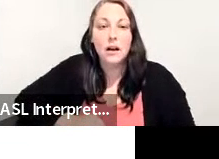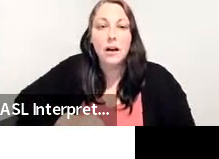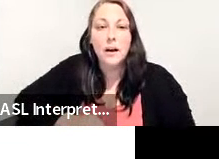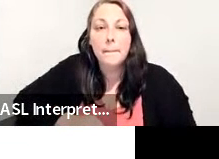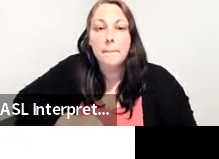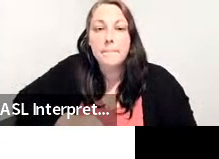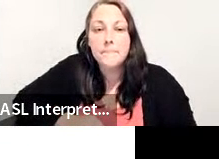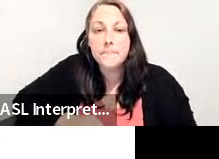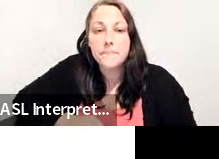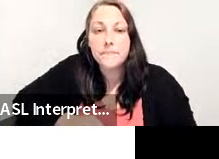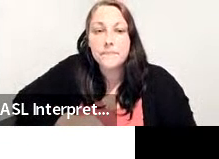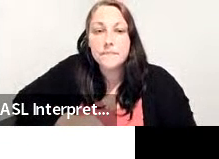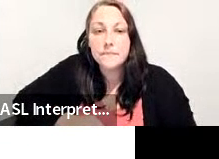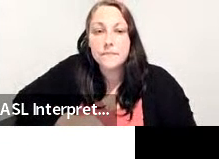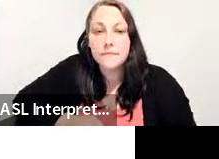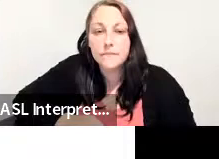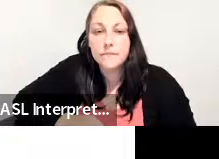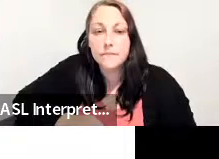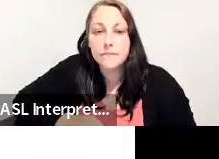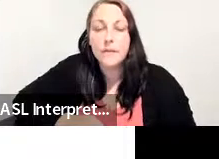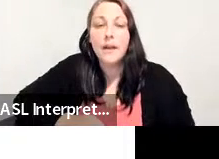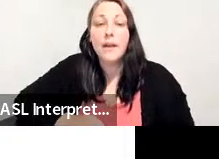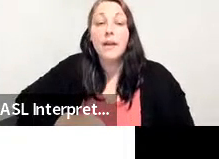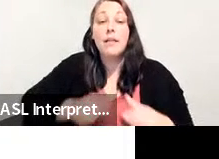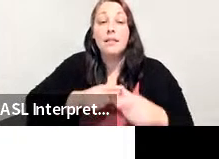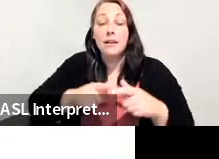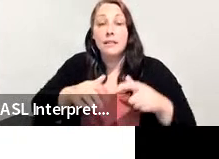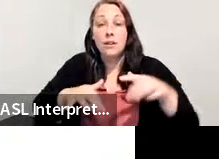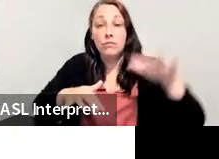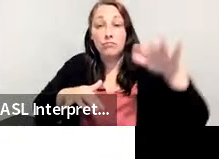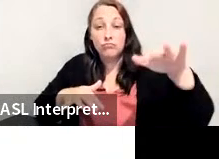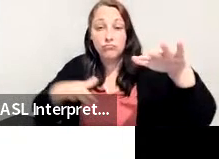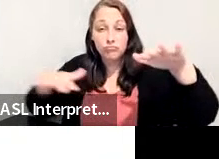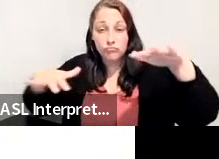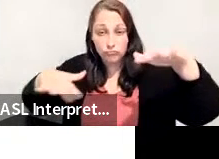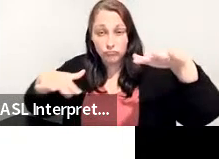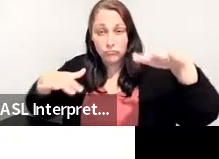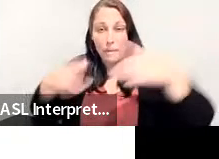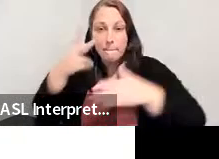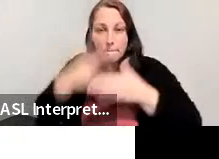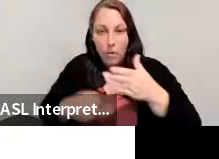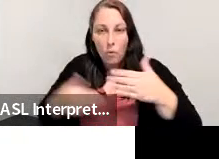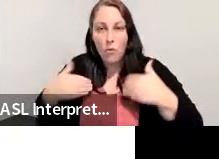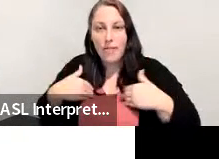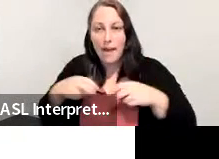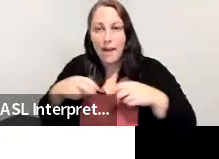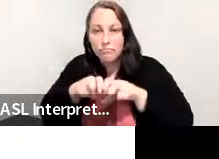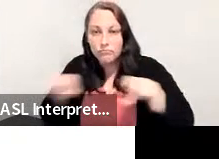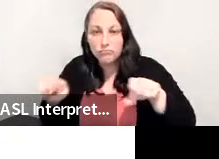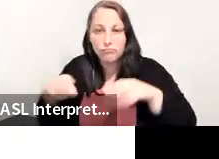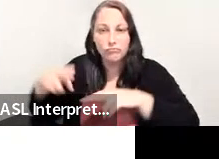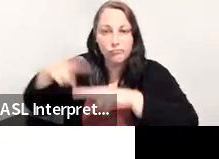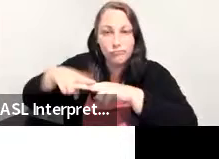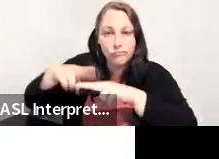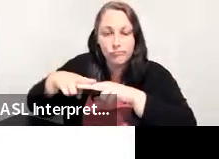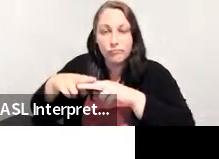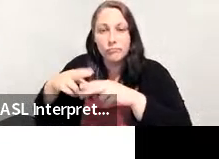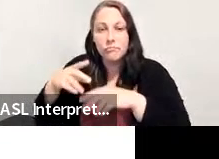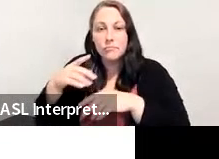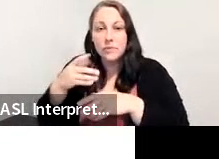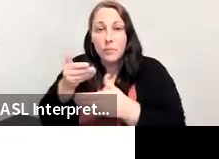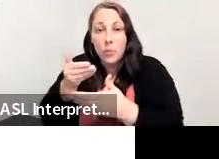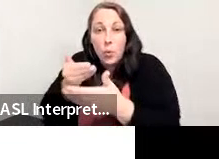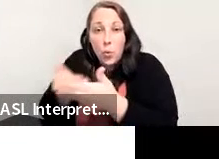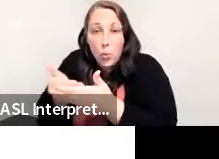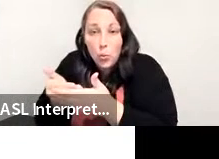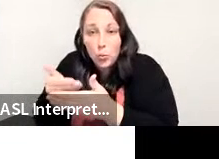different moments for people to sit throughout the plaza, different types of bench seating, some closer to the entry,